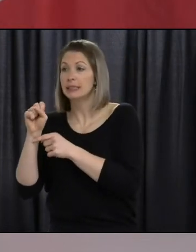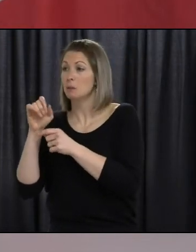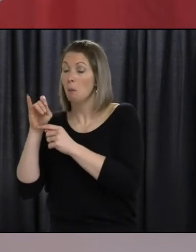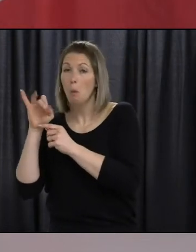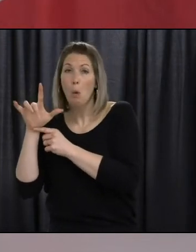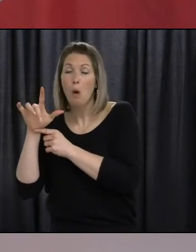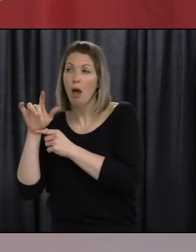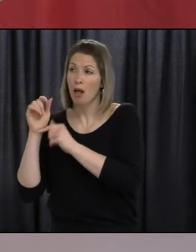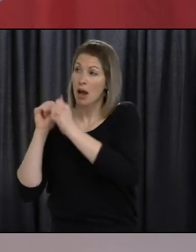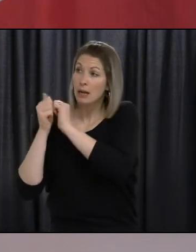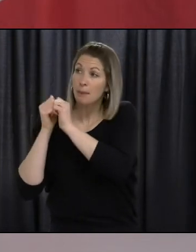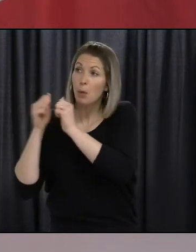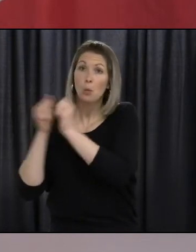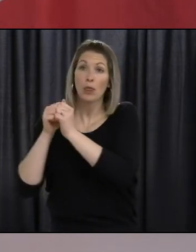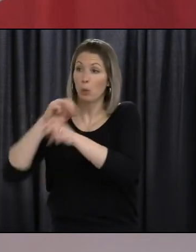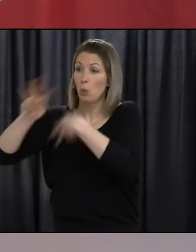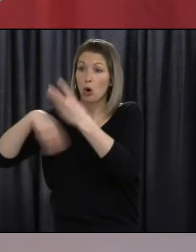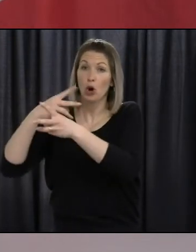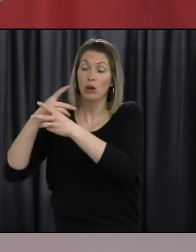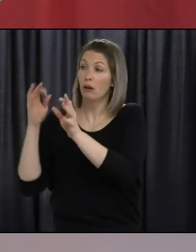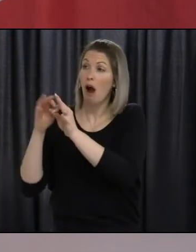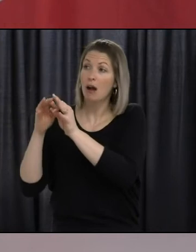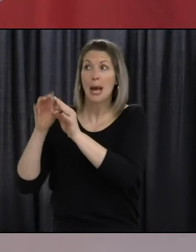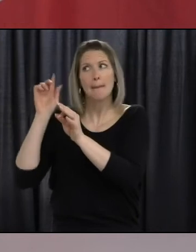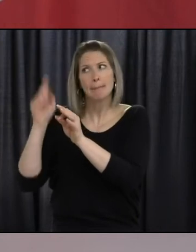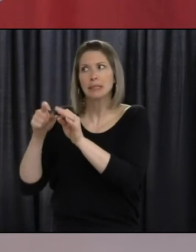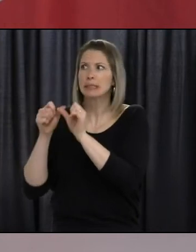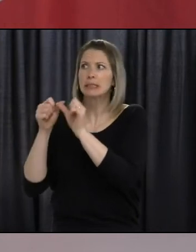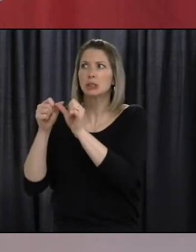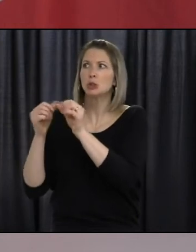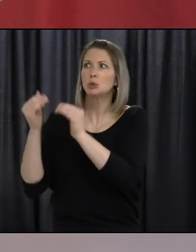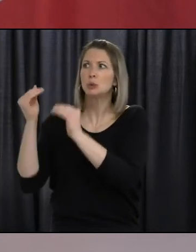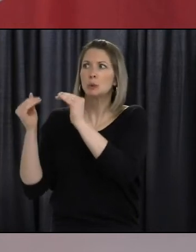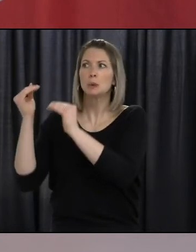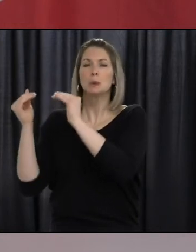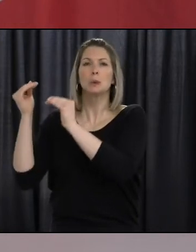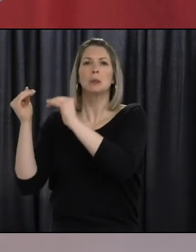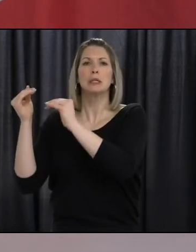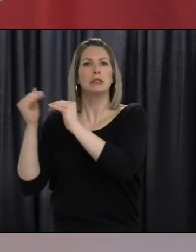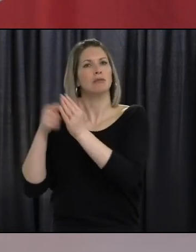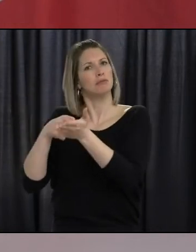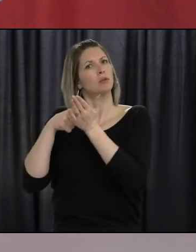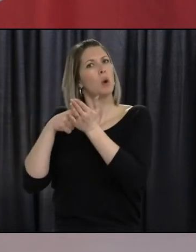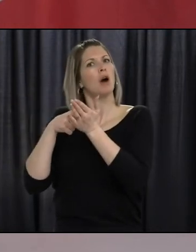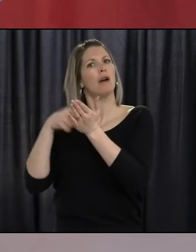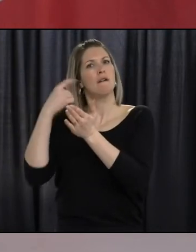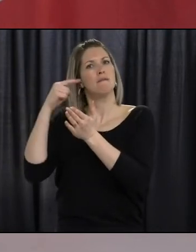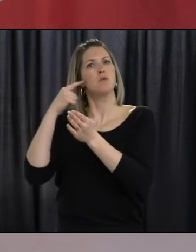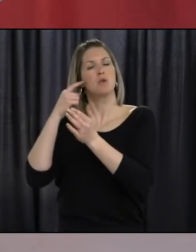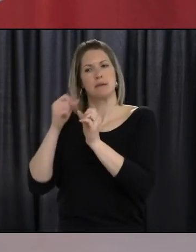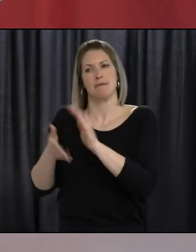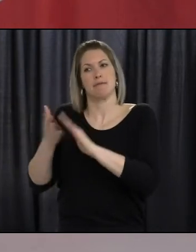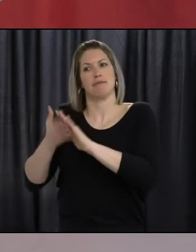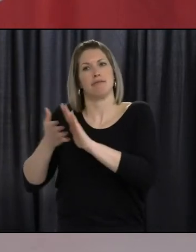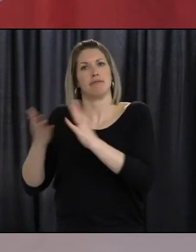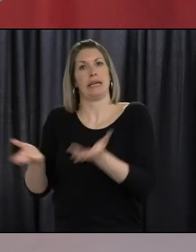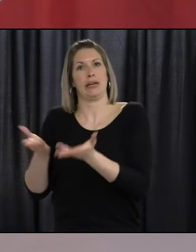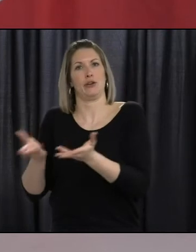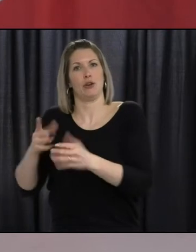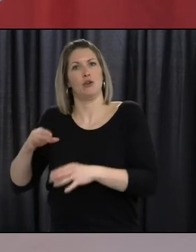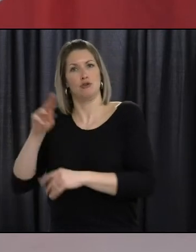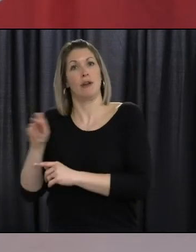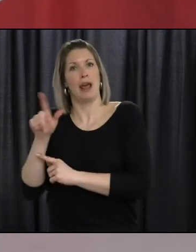Labrador, and also about getting the regional assessment that would be completed. These are all necessary components for the future. So what we're seeing released today is